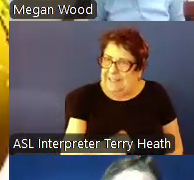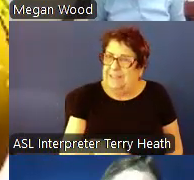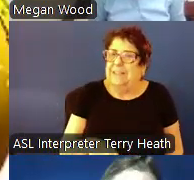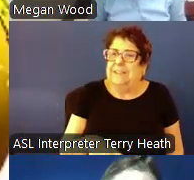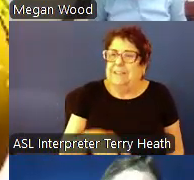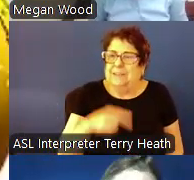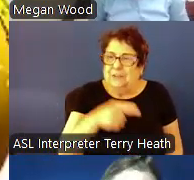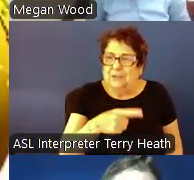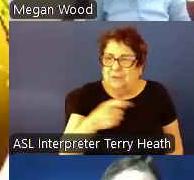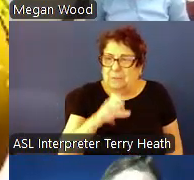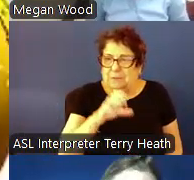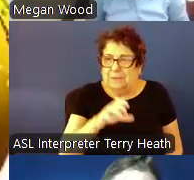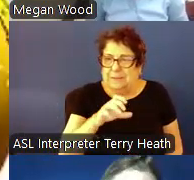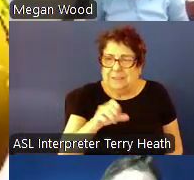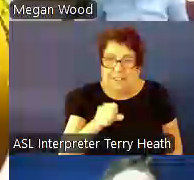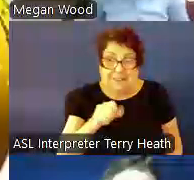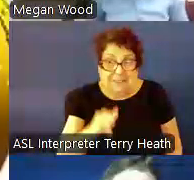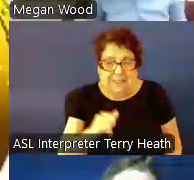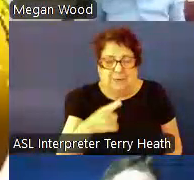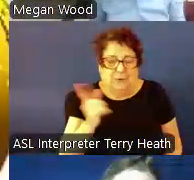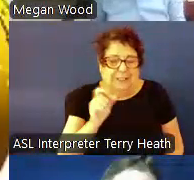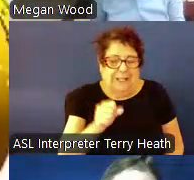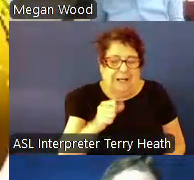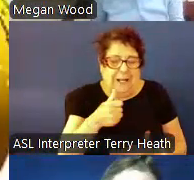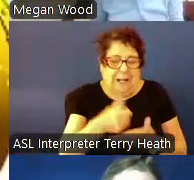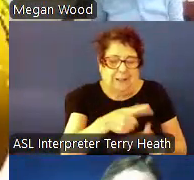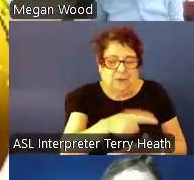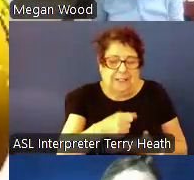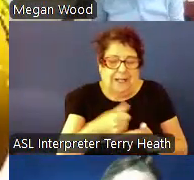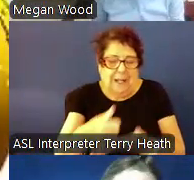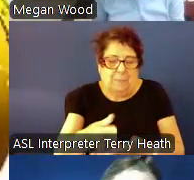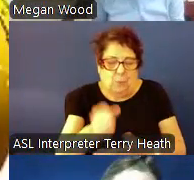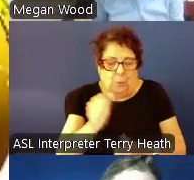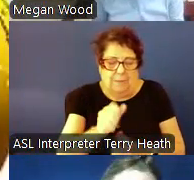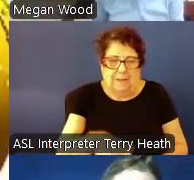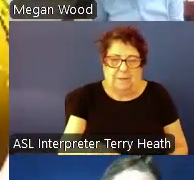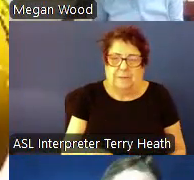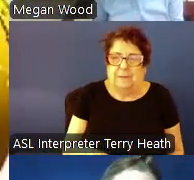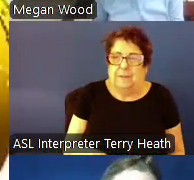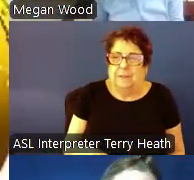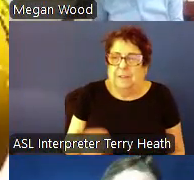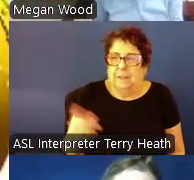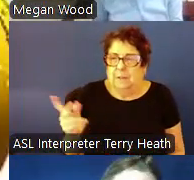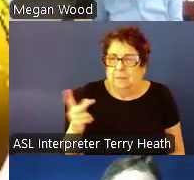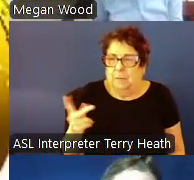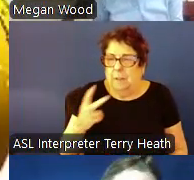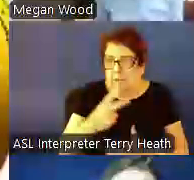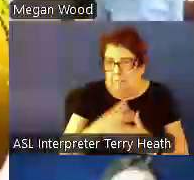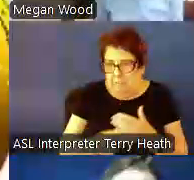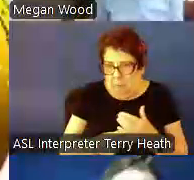that. So it's kind of nice. But previous to that, we actually both received funding through the East Central Area Agency on